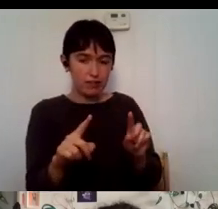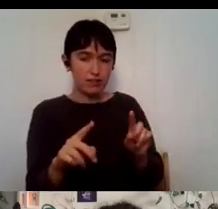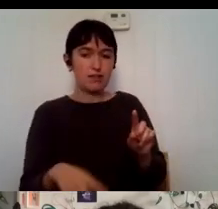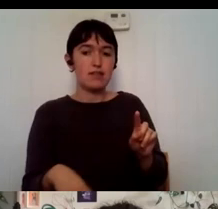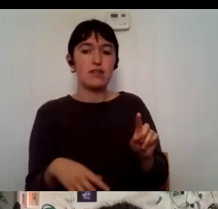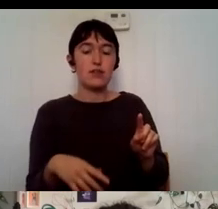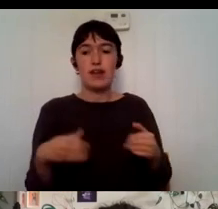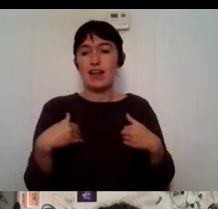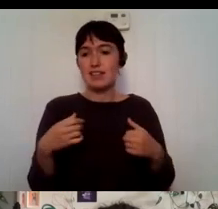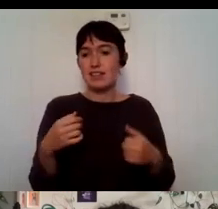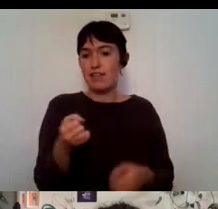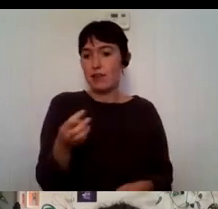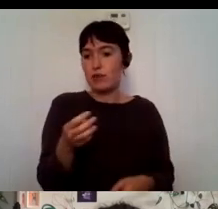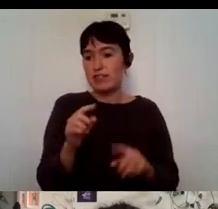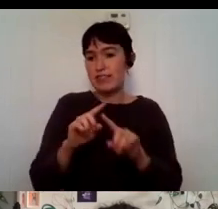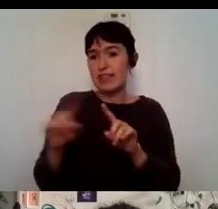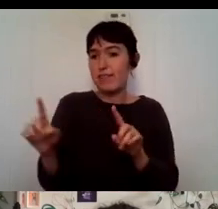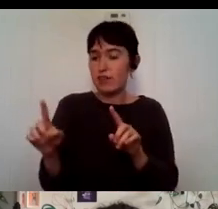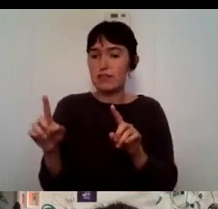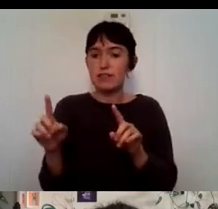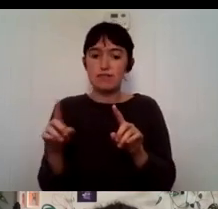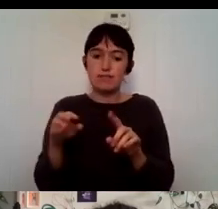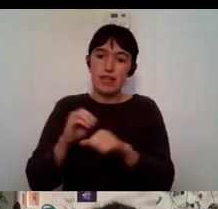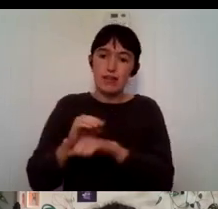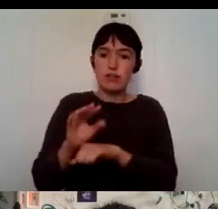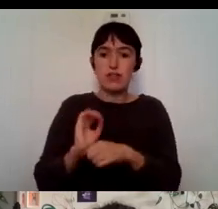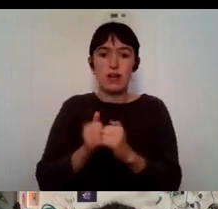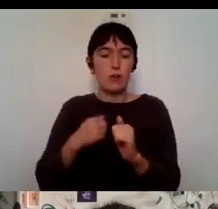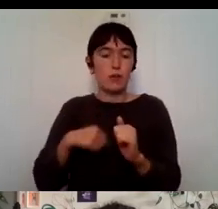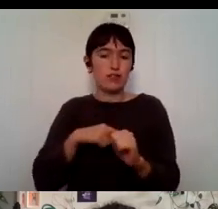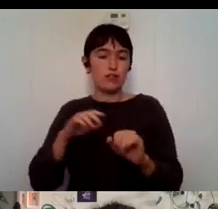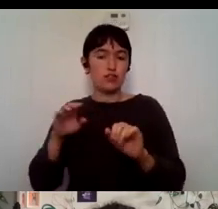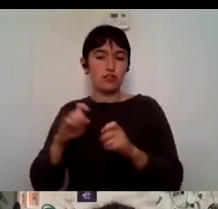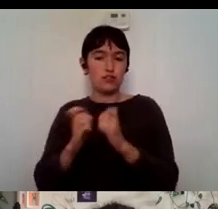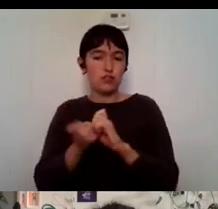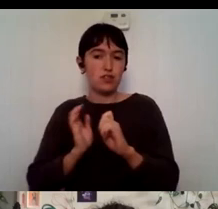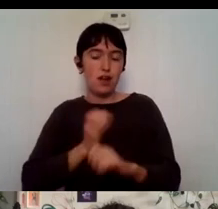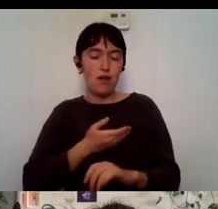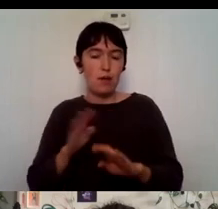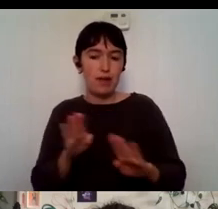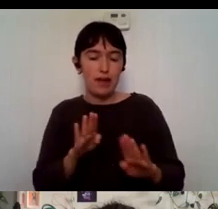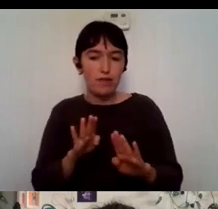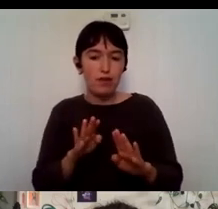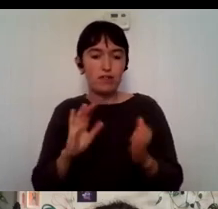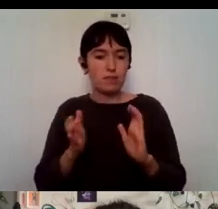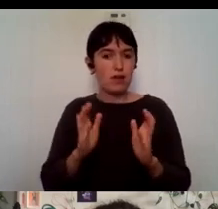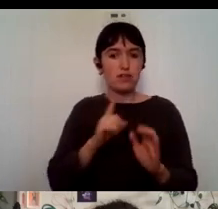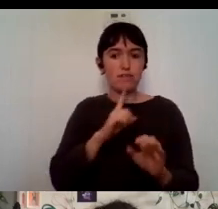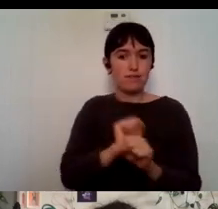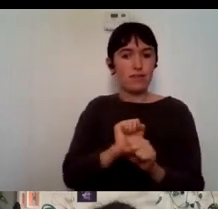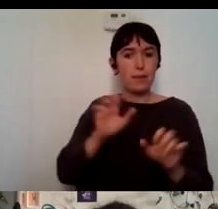for how we change our behavior in the future for when we're actually playing. But I really appreciate that question,